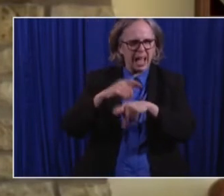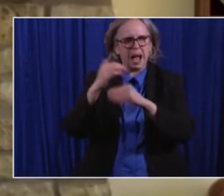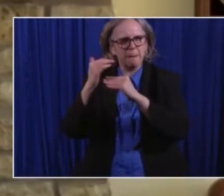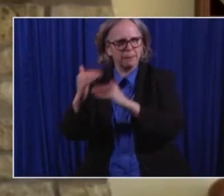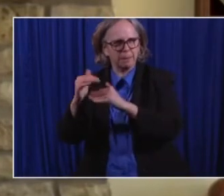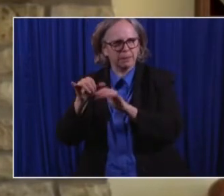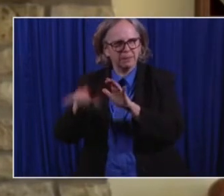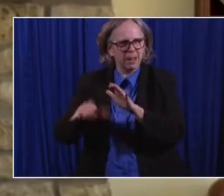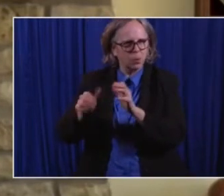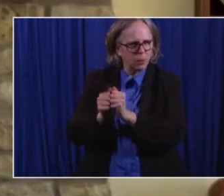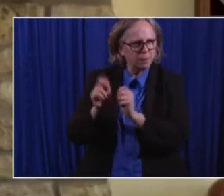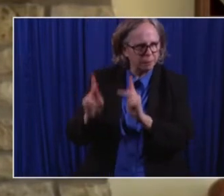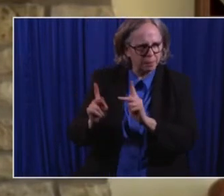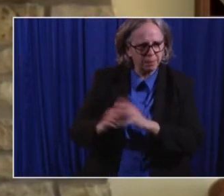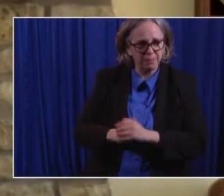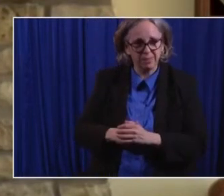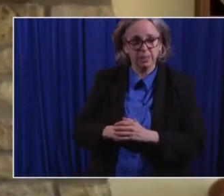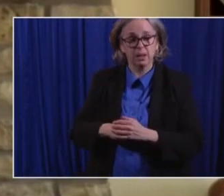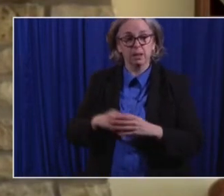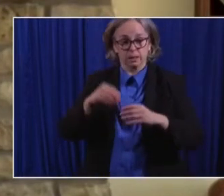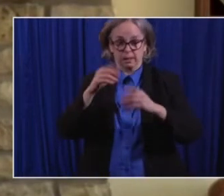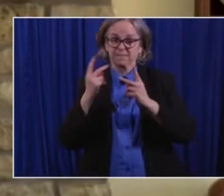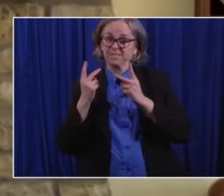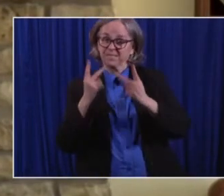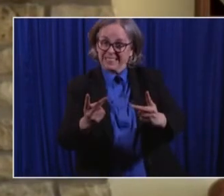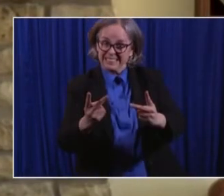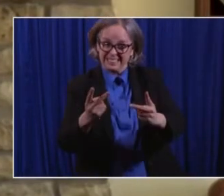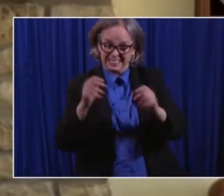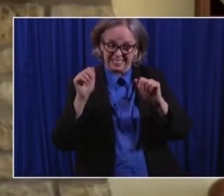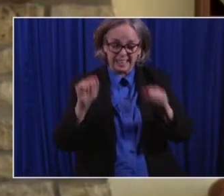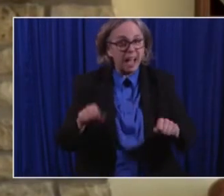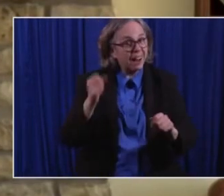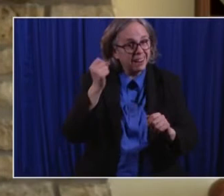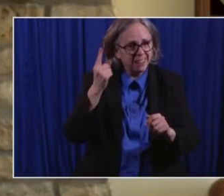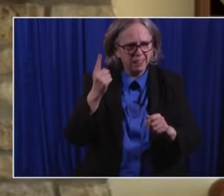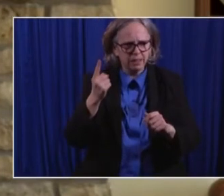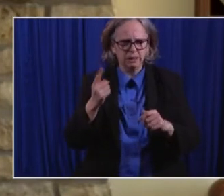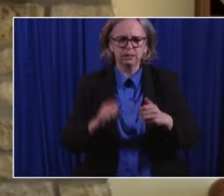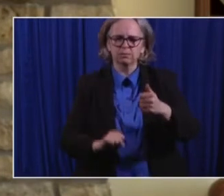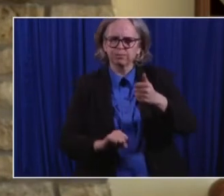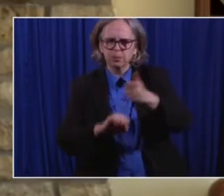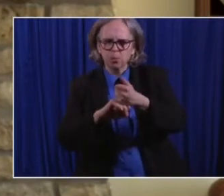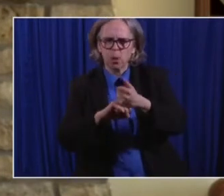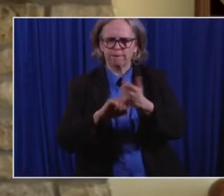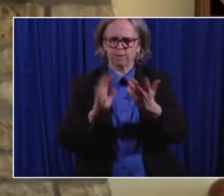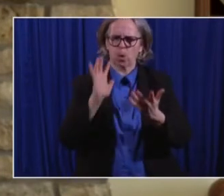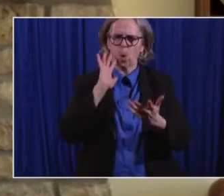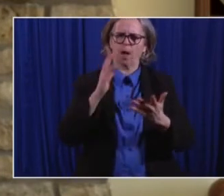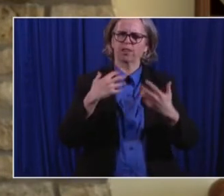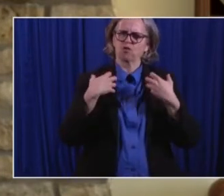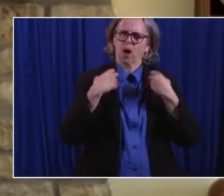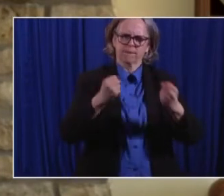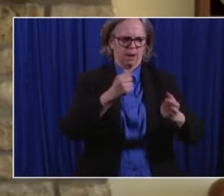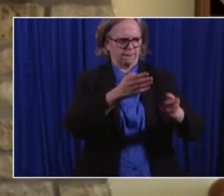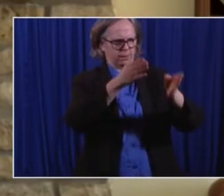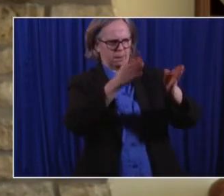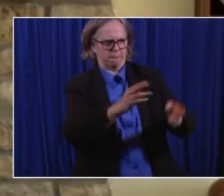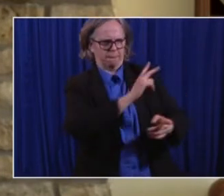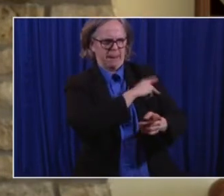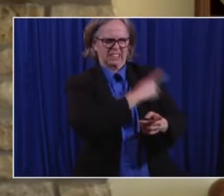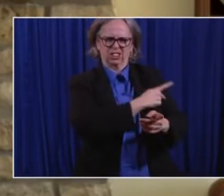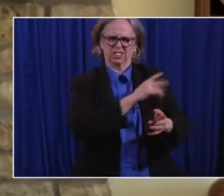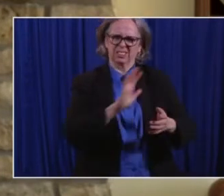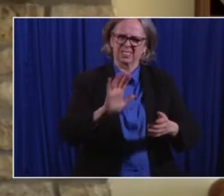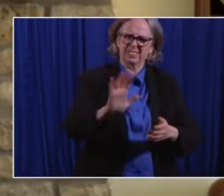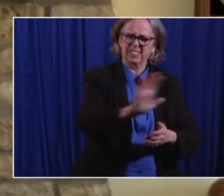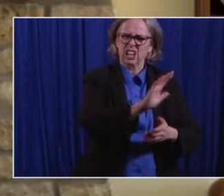visitation will certainly play a role in well-being and recovery. This change is consistent with updates we are seeing across the state on